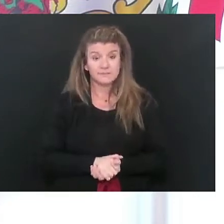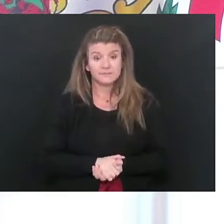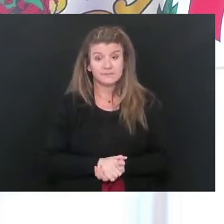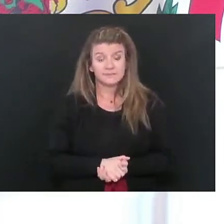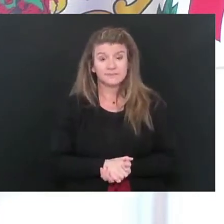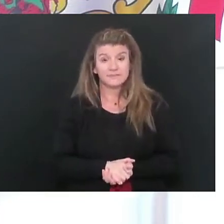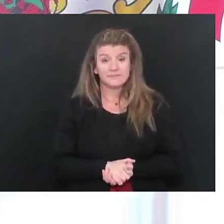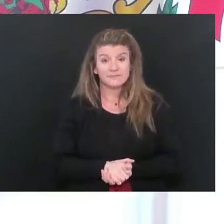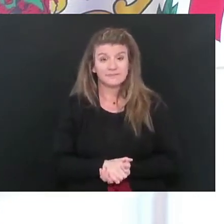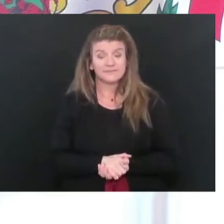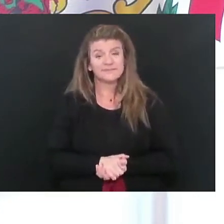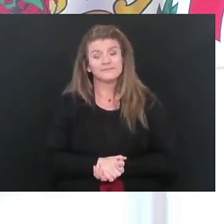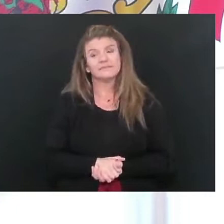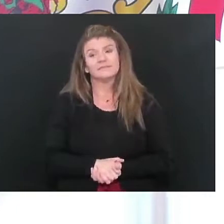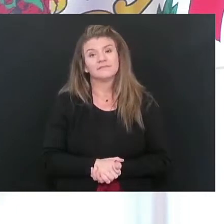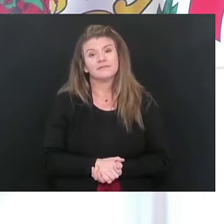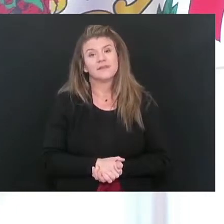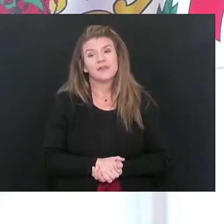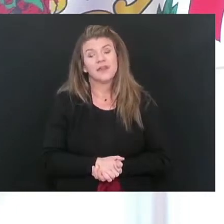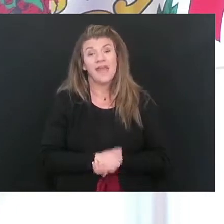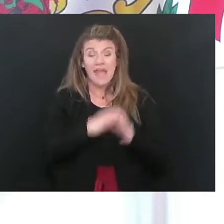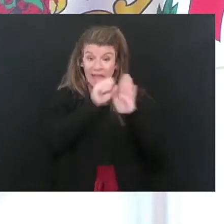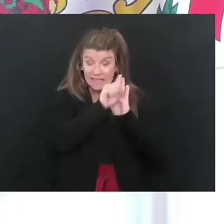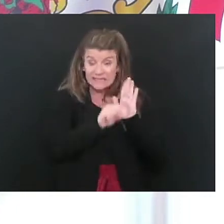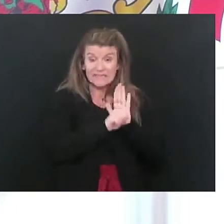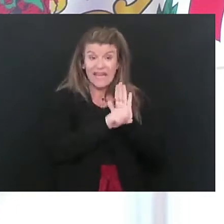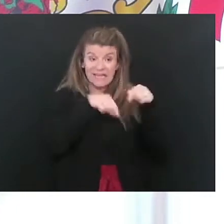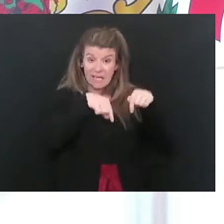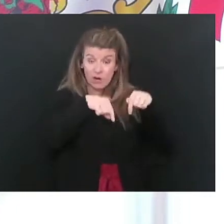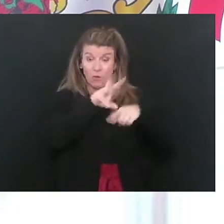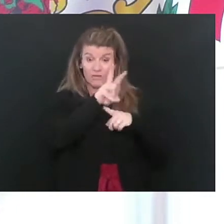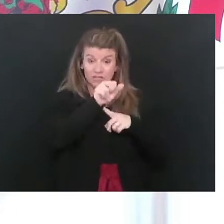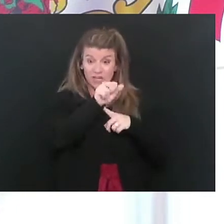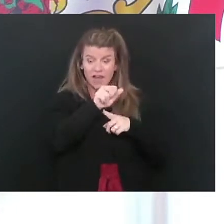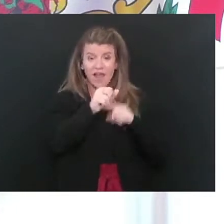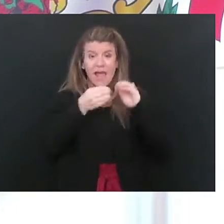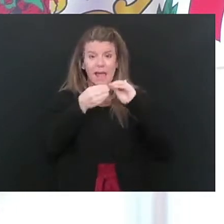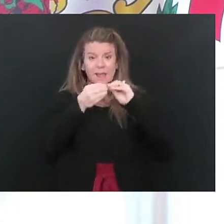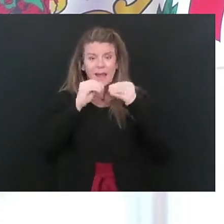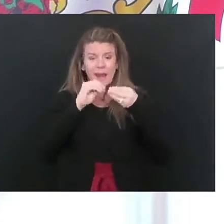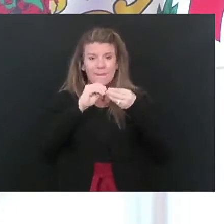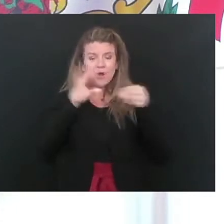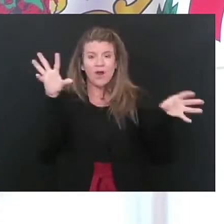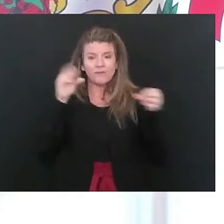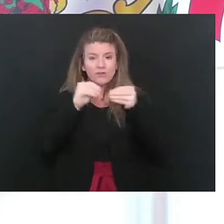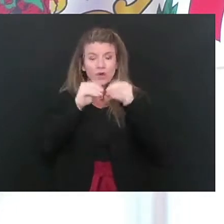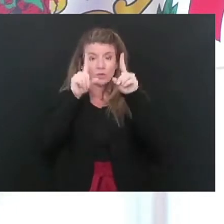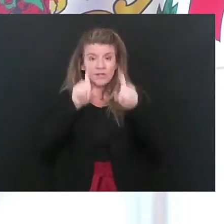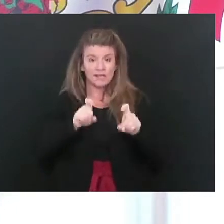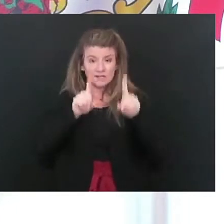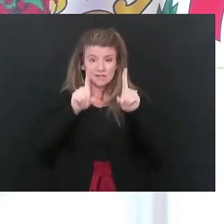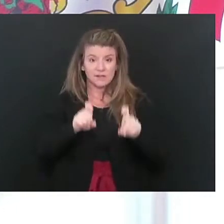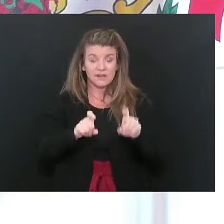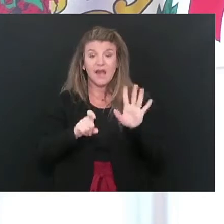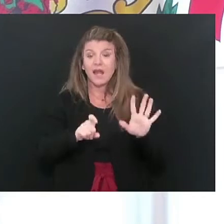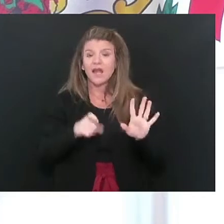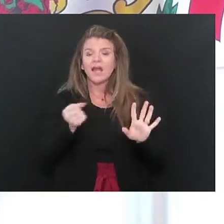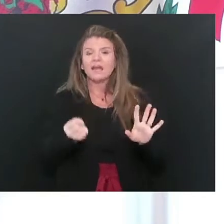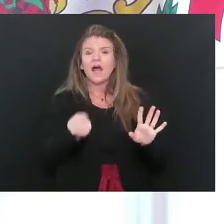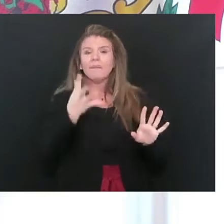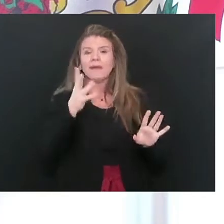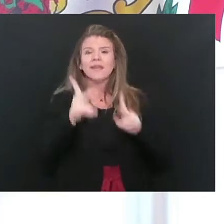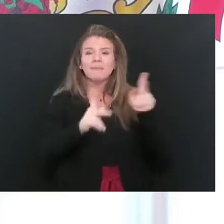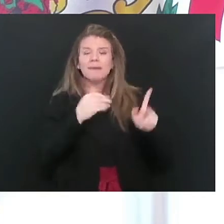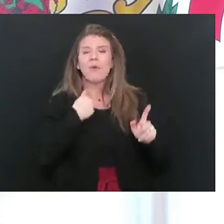We have done in the state of West Virginia the number of total tests. Now, many people have got many